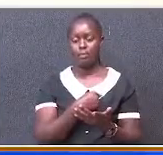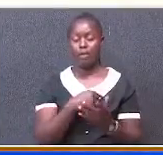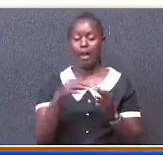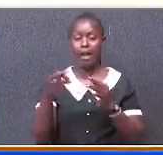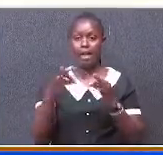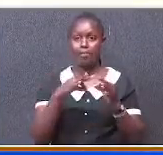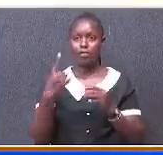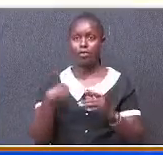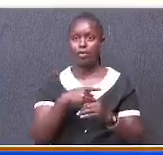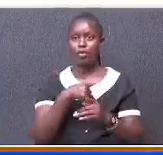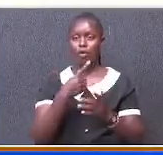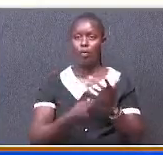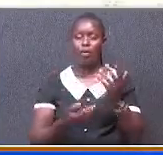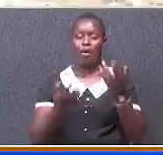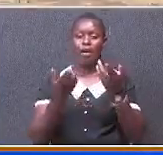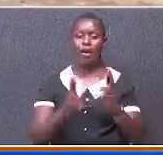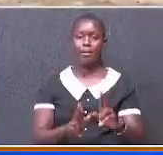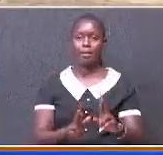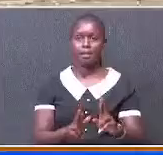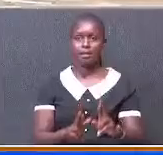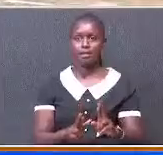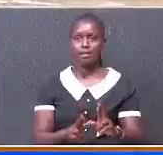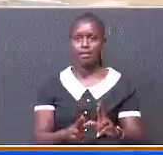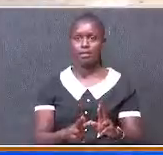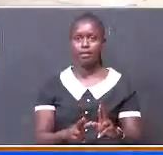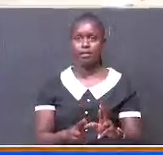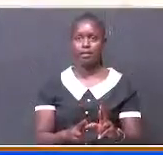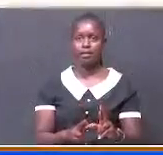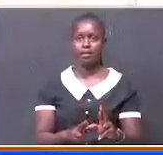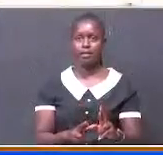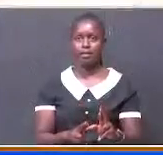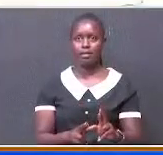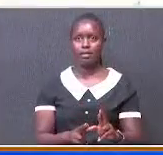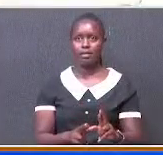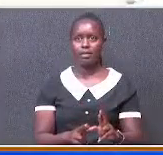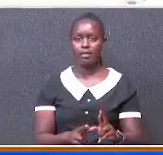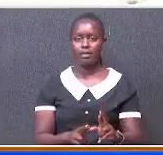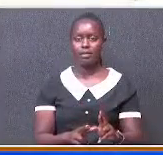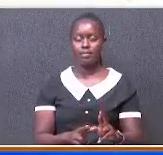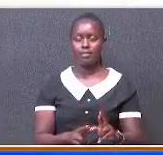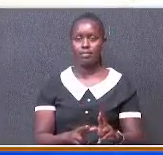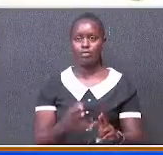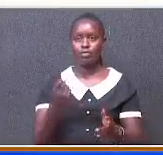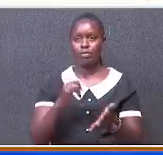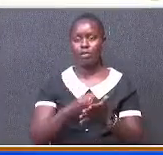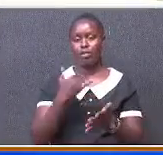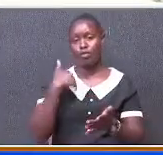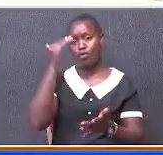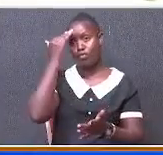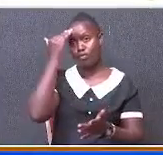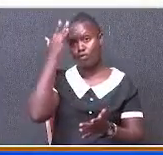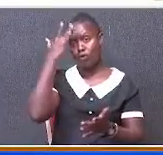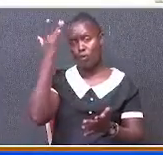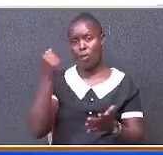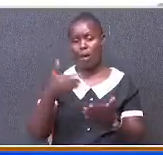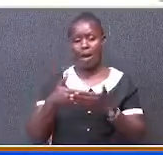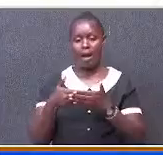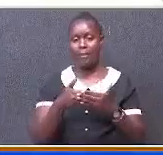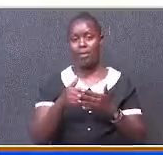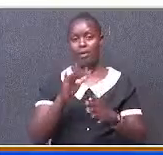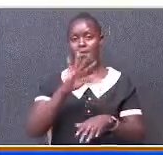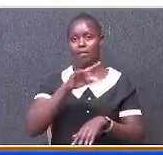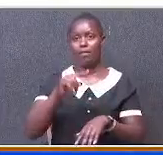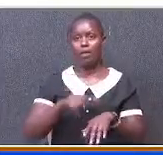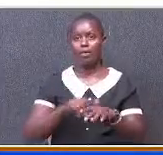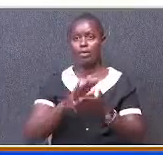on what went wrong. To join mbona mtoto anataka kwa laini 5 hours bila kutibiwa.